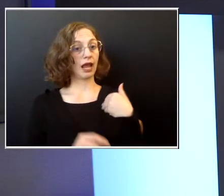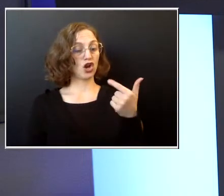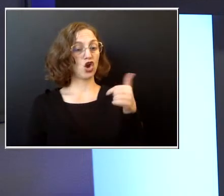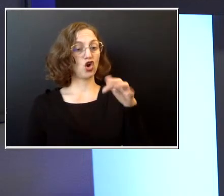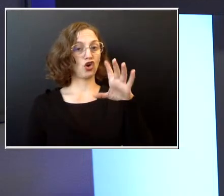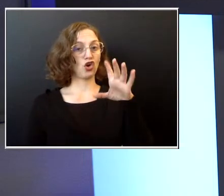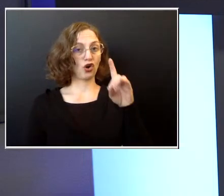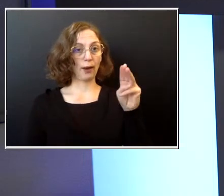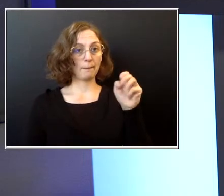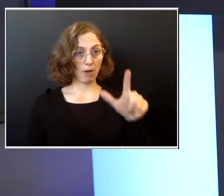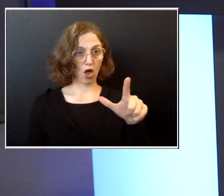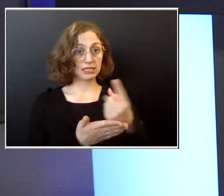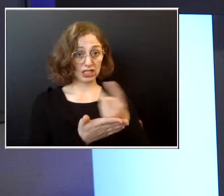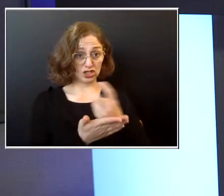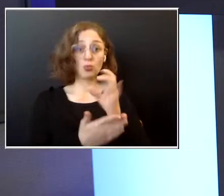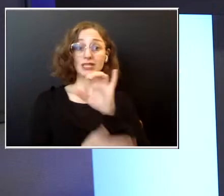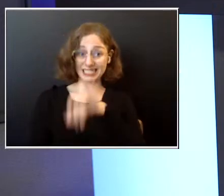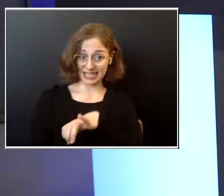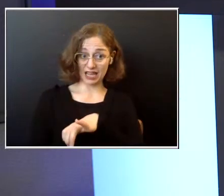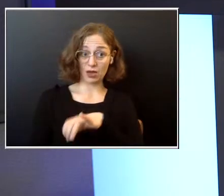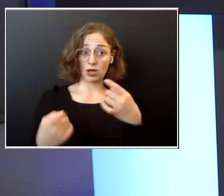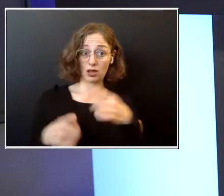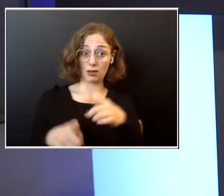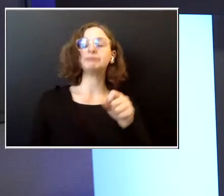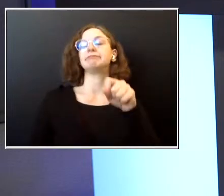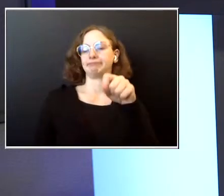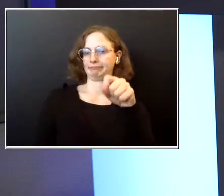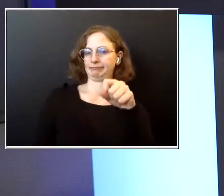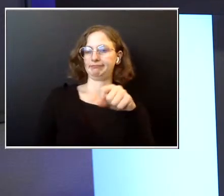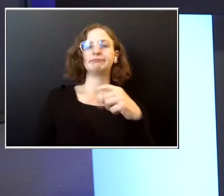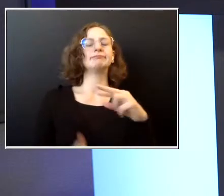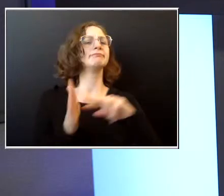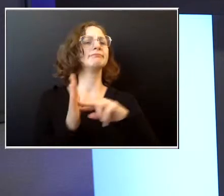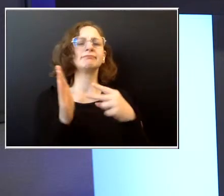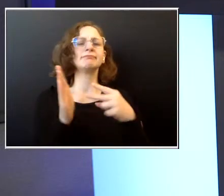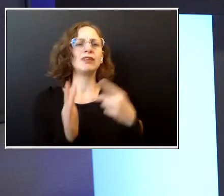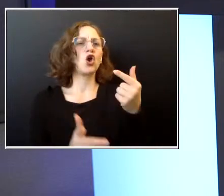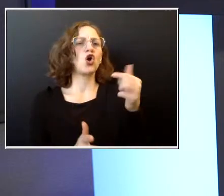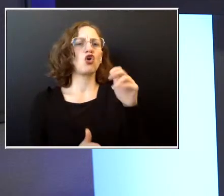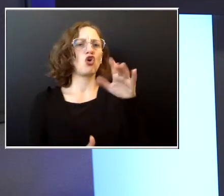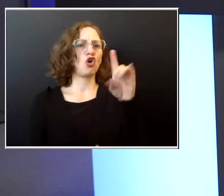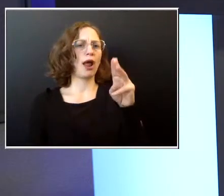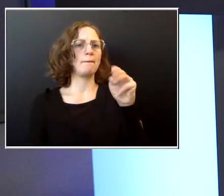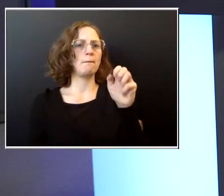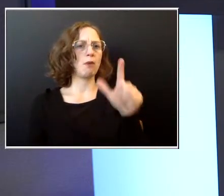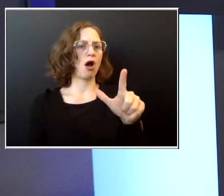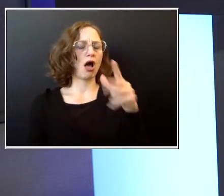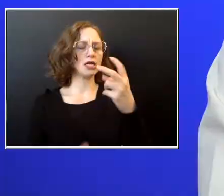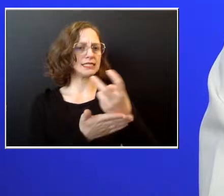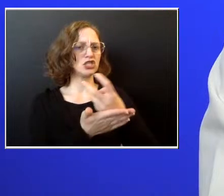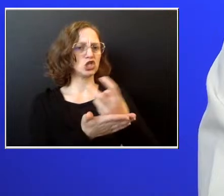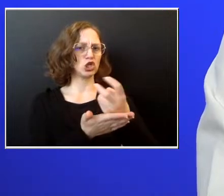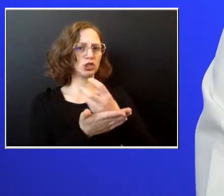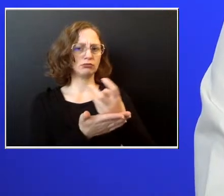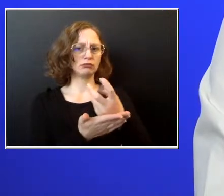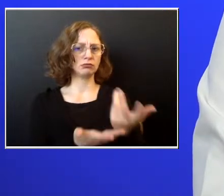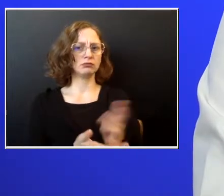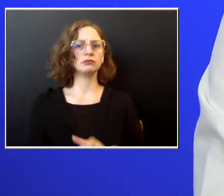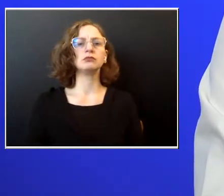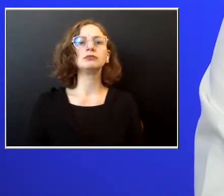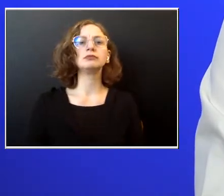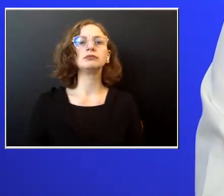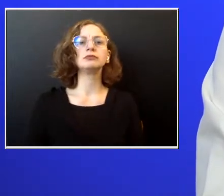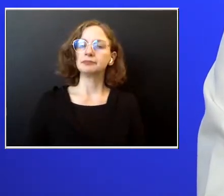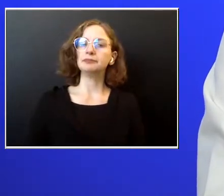seizure? Yes. Okay. Yeah. And what is a grand mal seizure for people who aren't familiar with seizure definitions? Yeah, so a grand mal seizure is where you